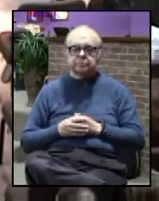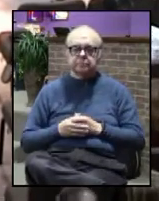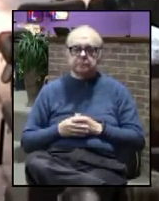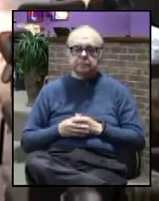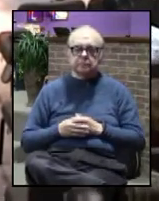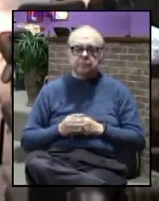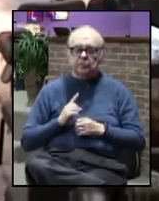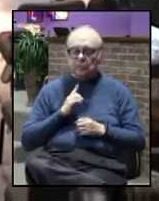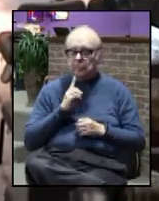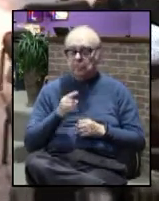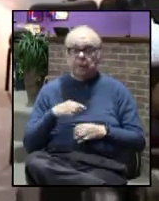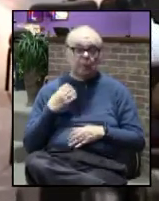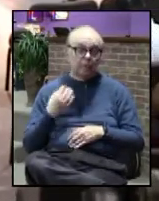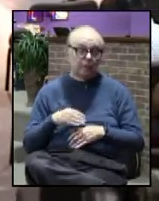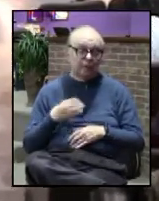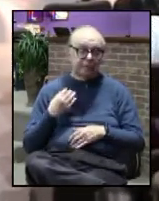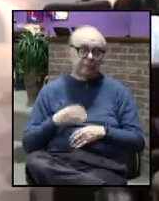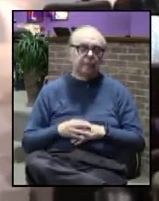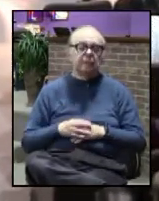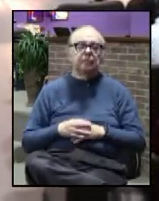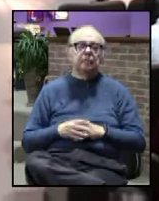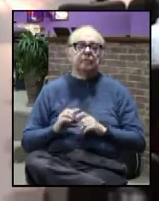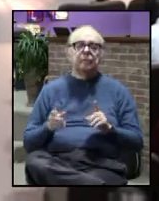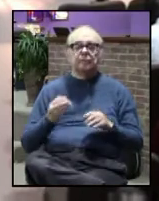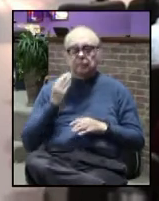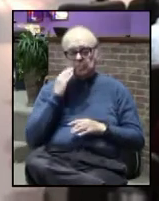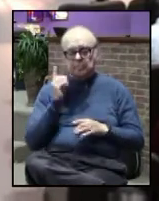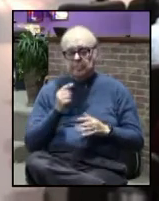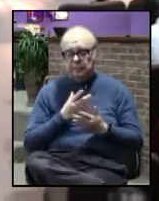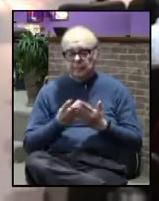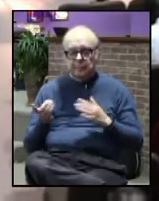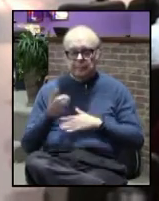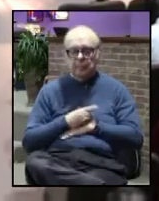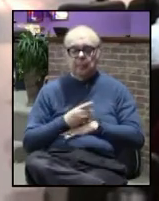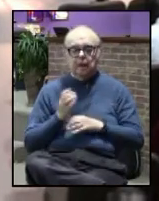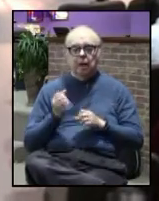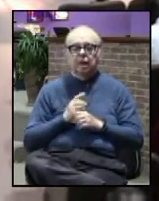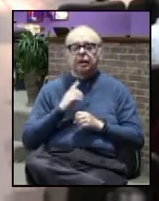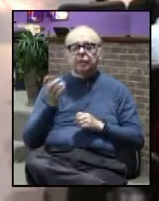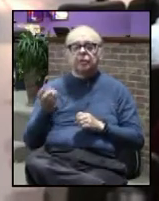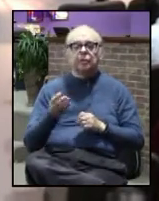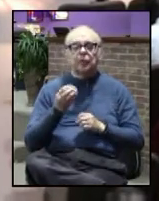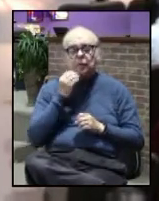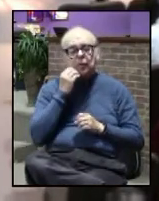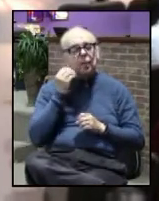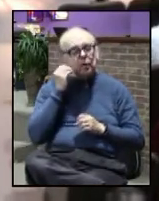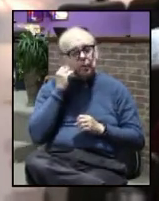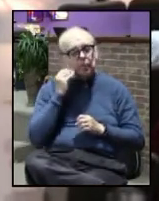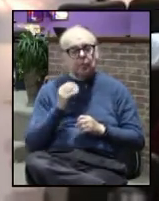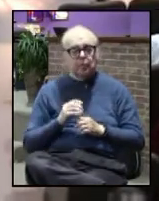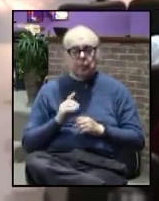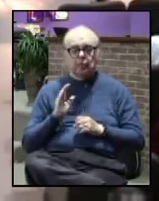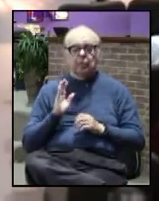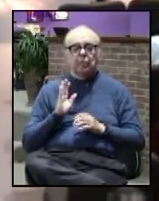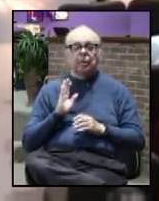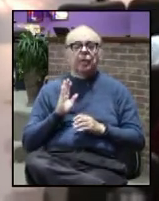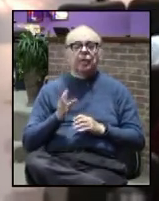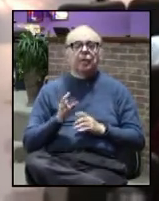It's been totally amazing. But I know one of these days I'm going to get to go home. Real